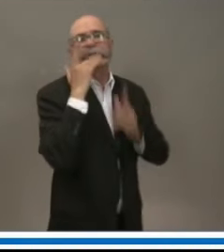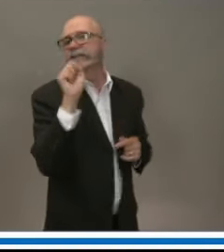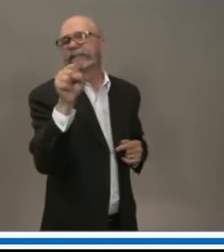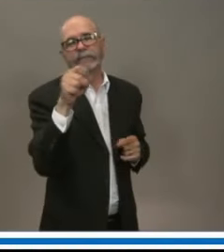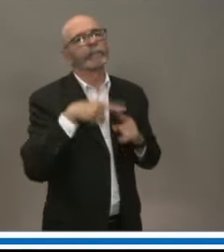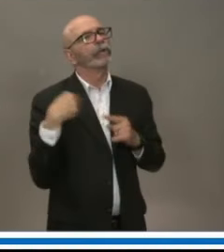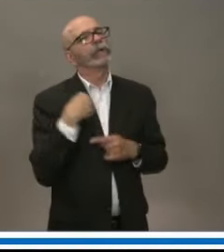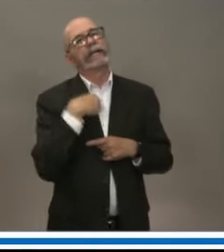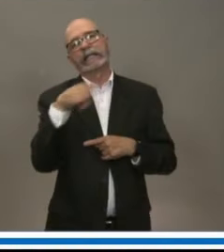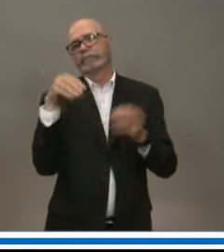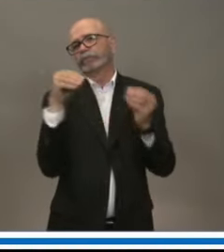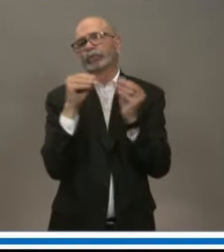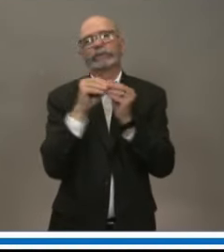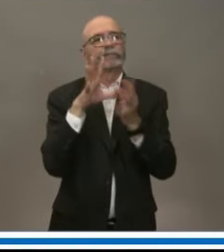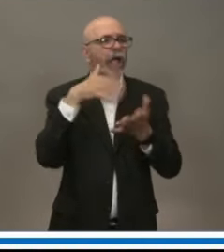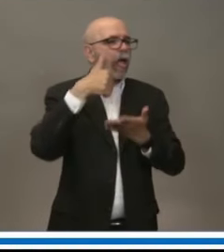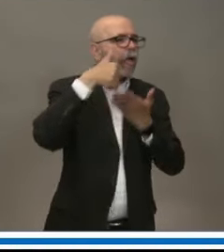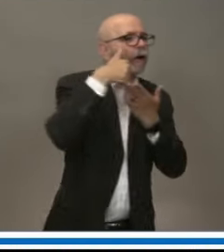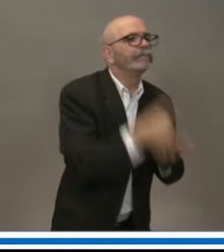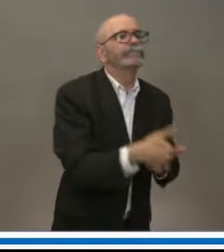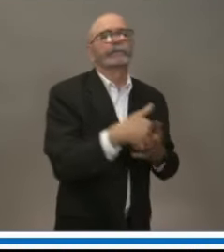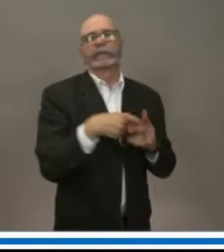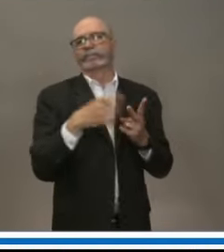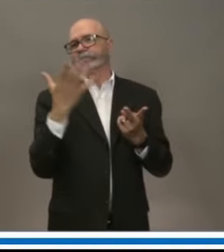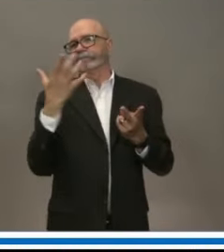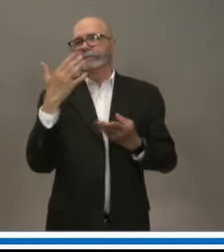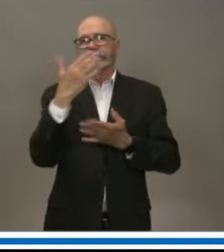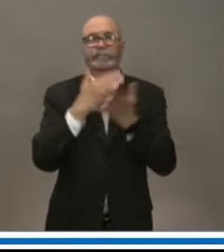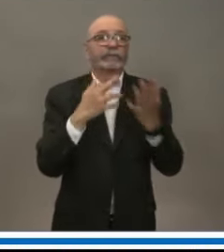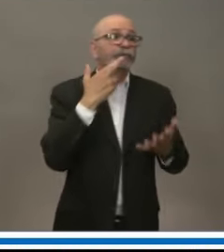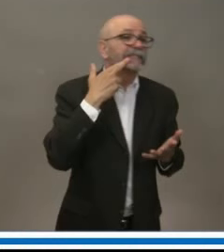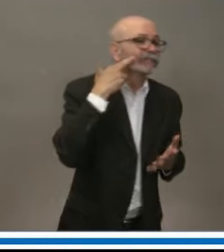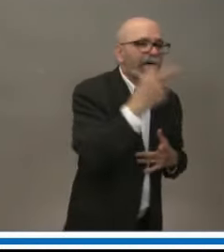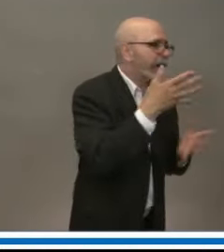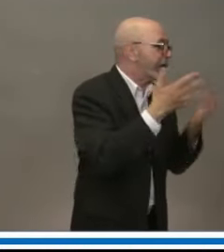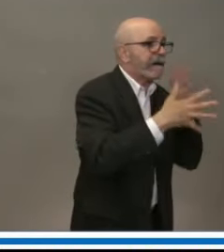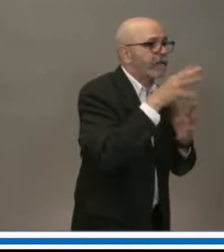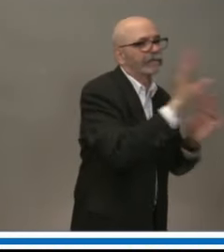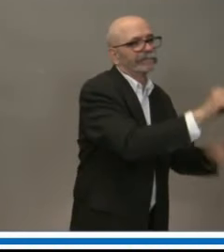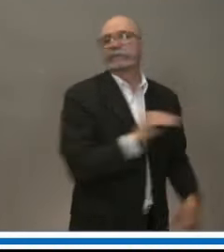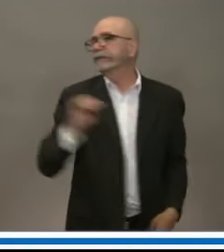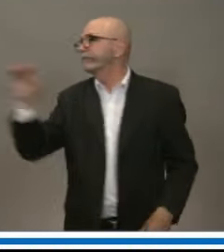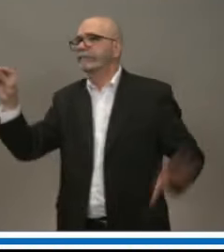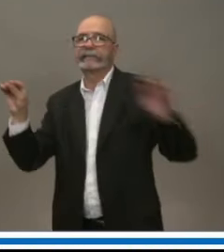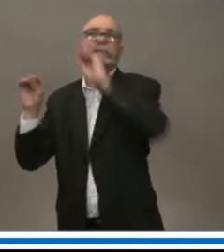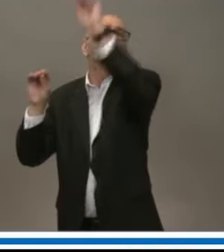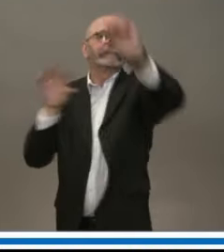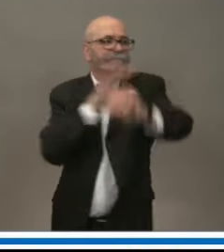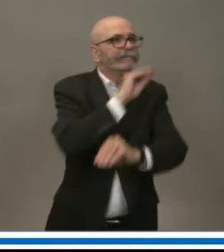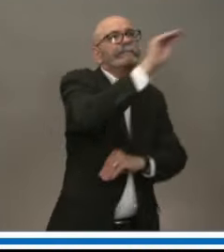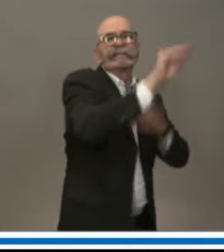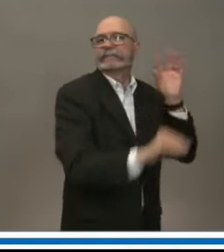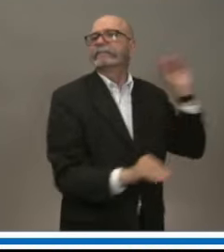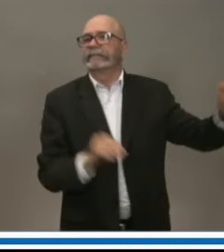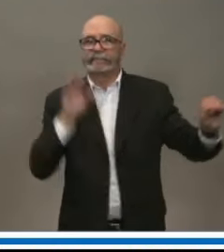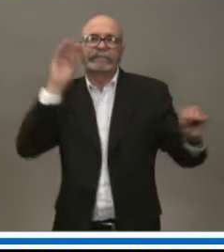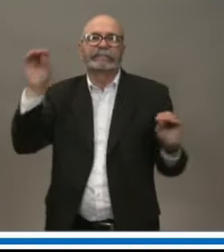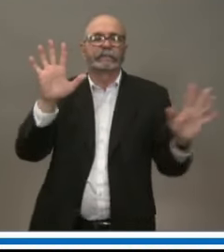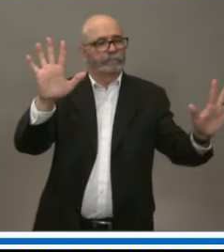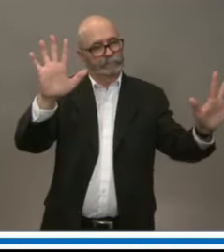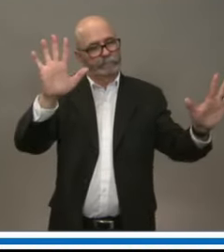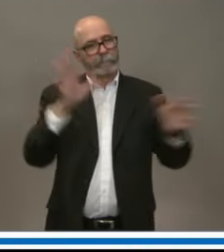perhaps move some of the residents to other locations. But we have to be, as we even think about those, we've got to be very careful that we don't